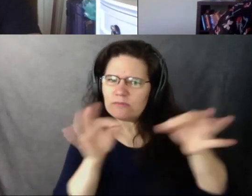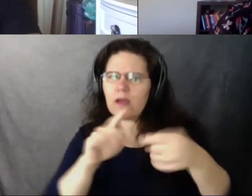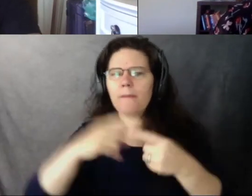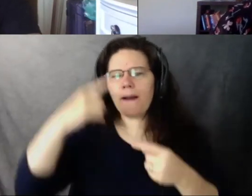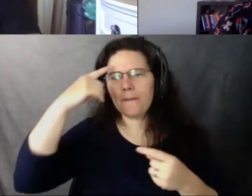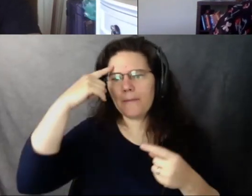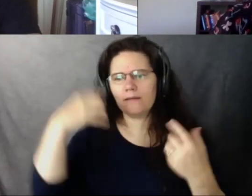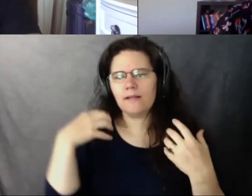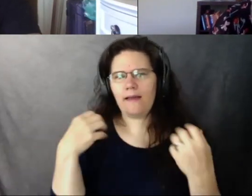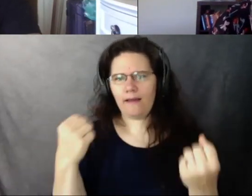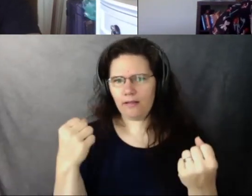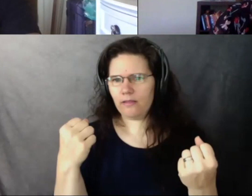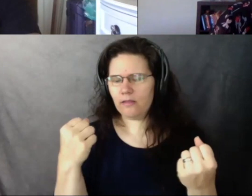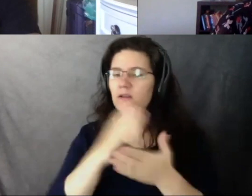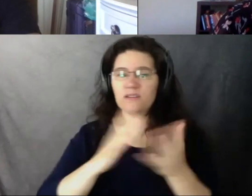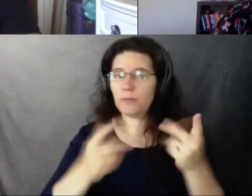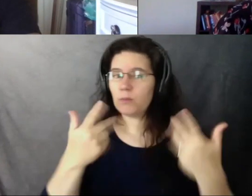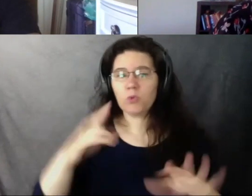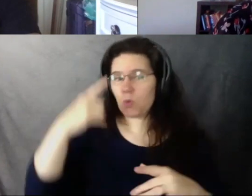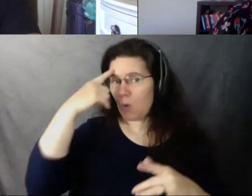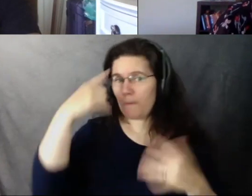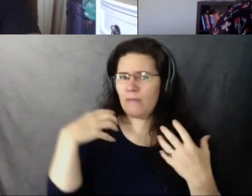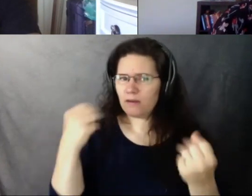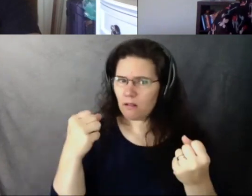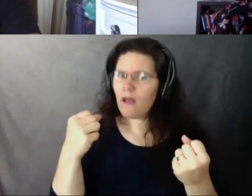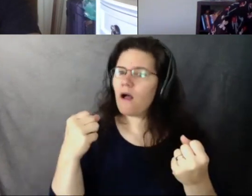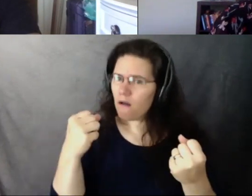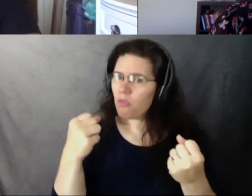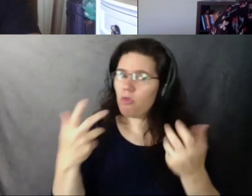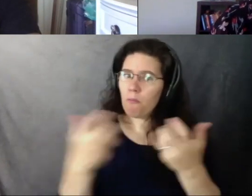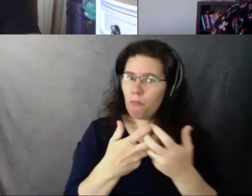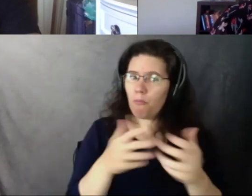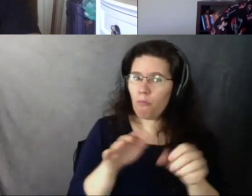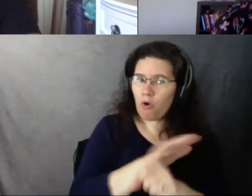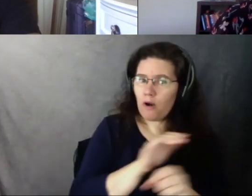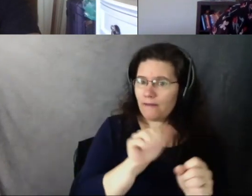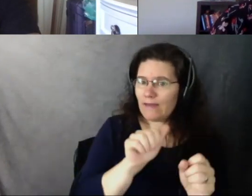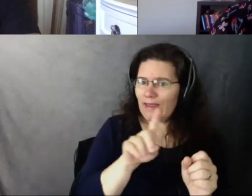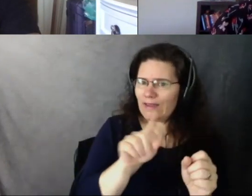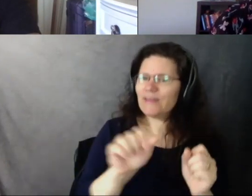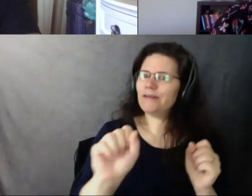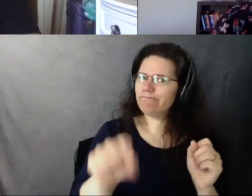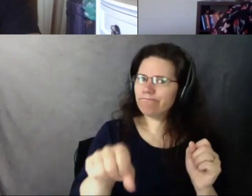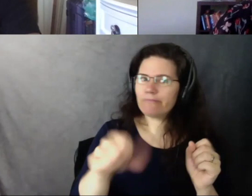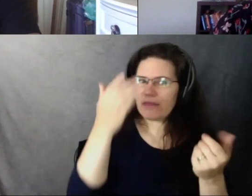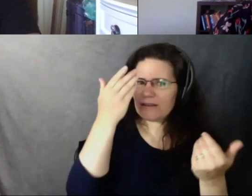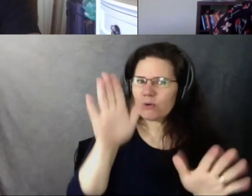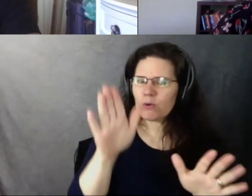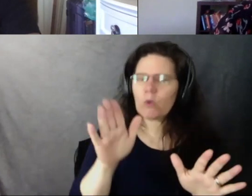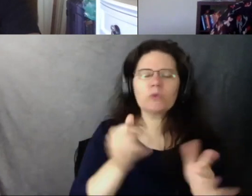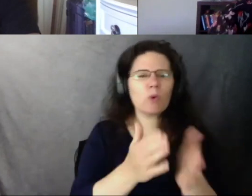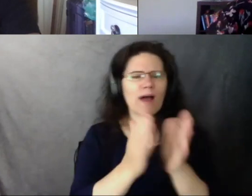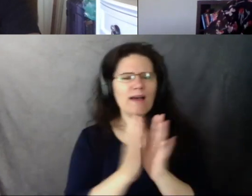is insured, supported by the ADA, or what advice do you have for specifically advocating for people with mental